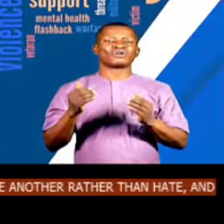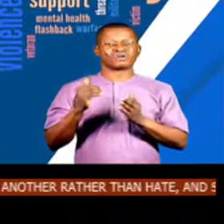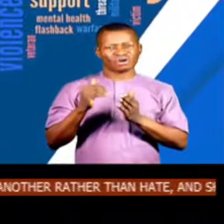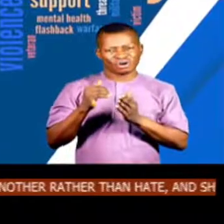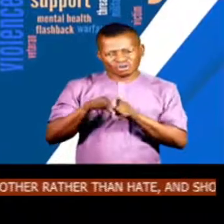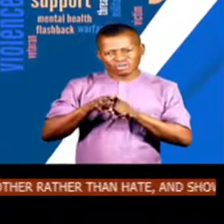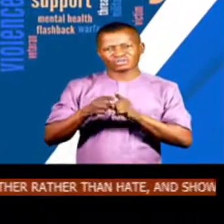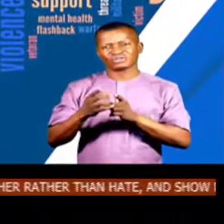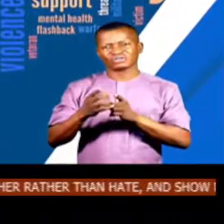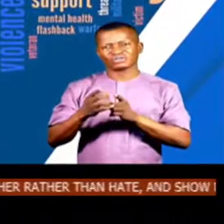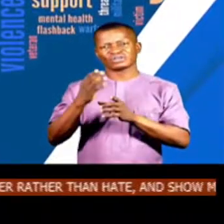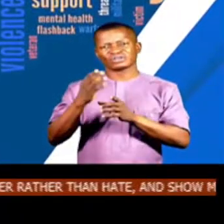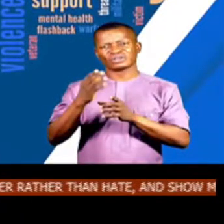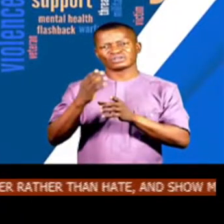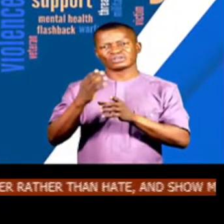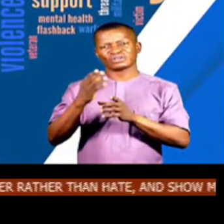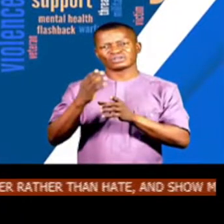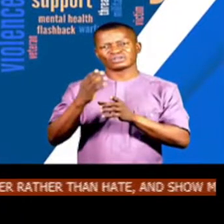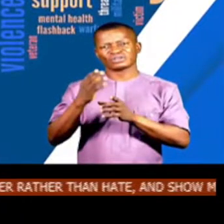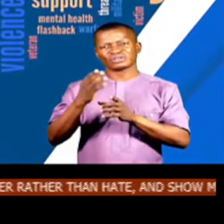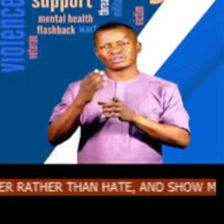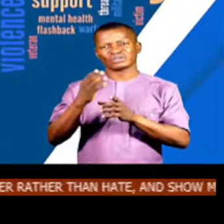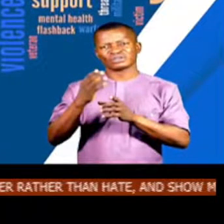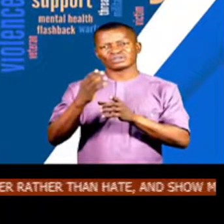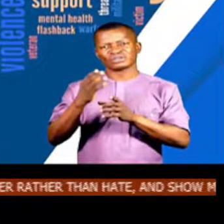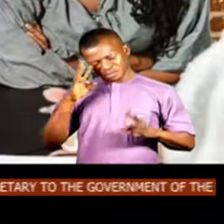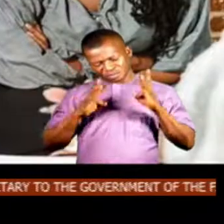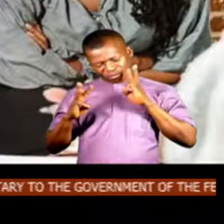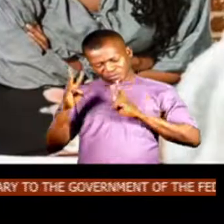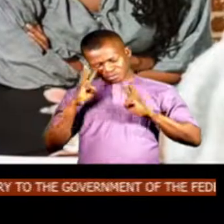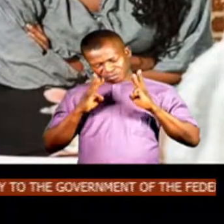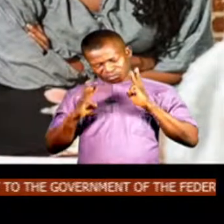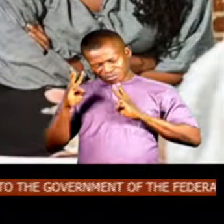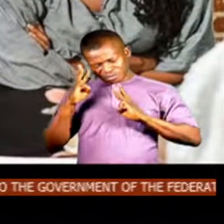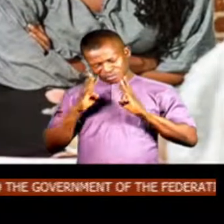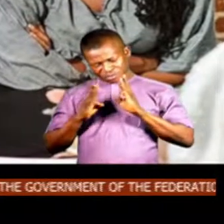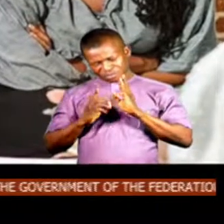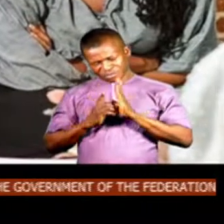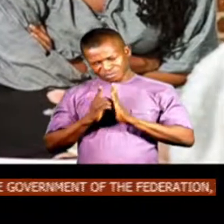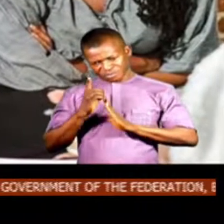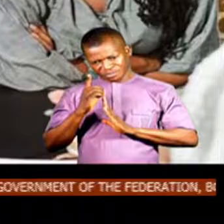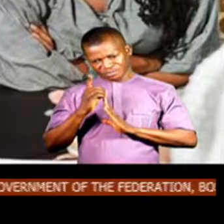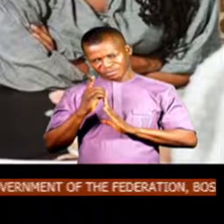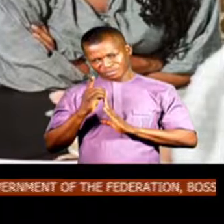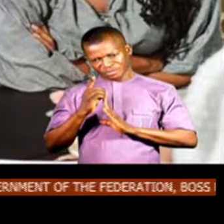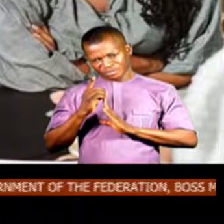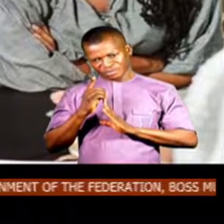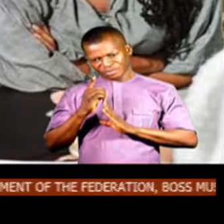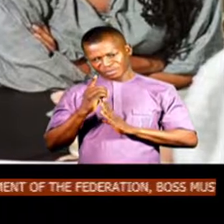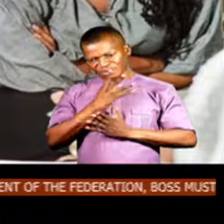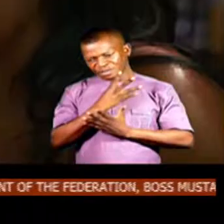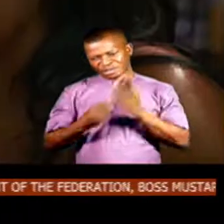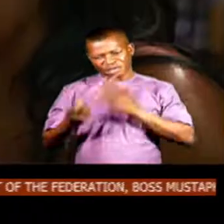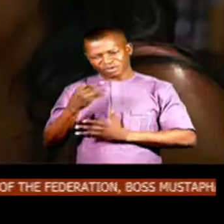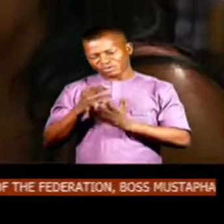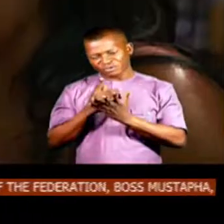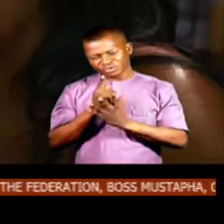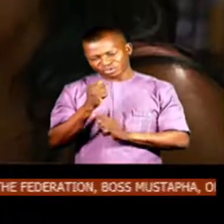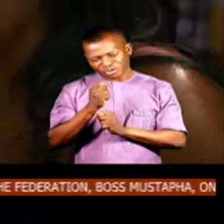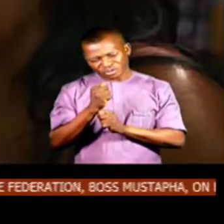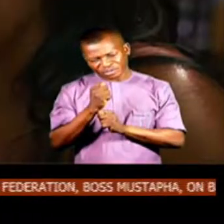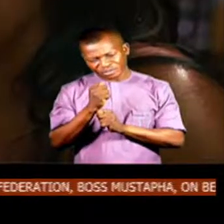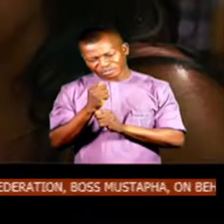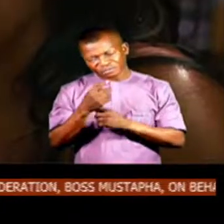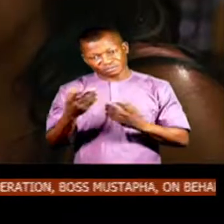experience PTSD, and they experience PTSD. They develop trust issues. They